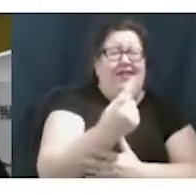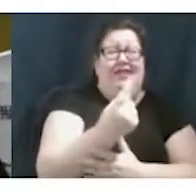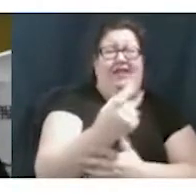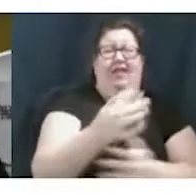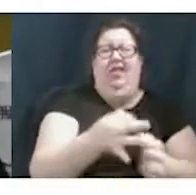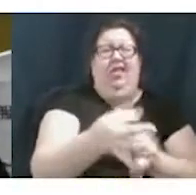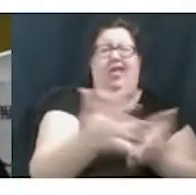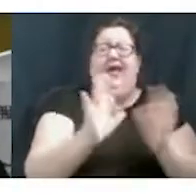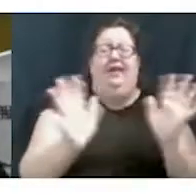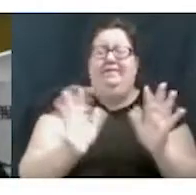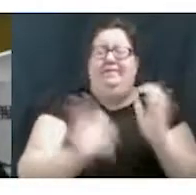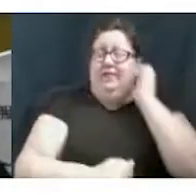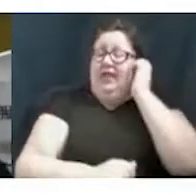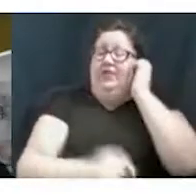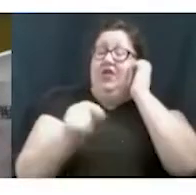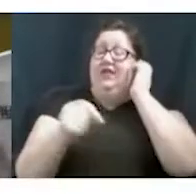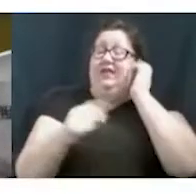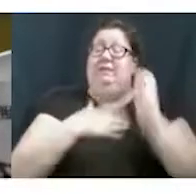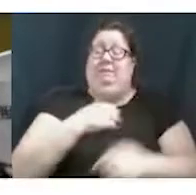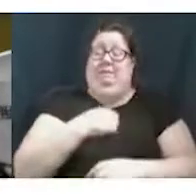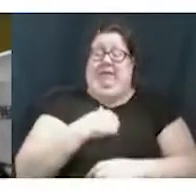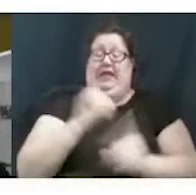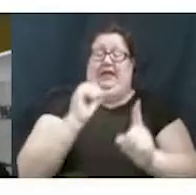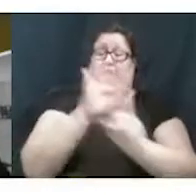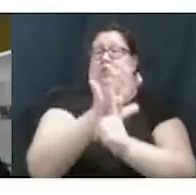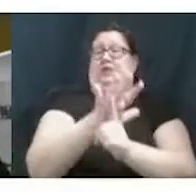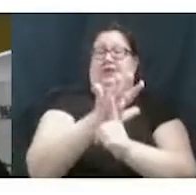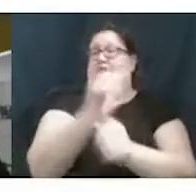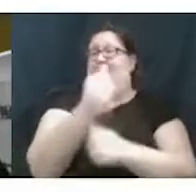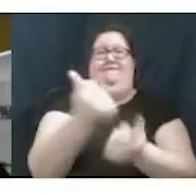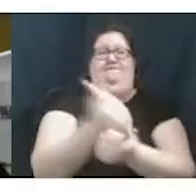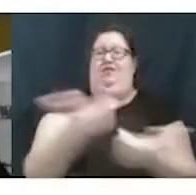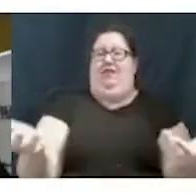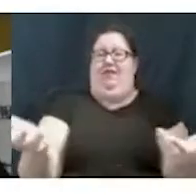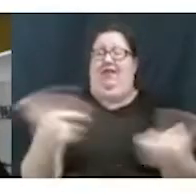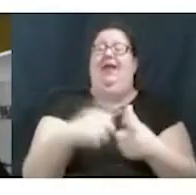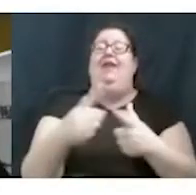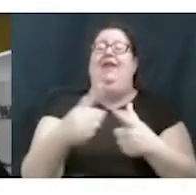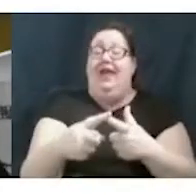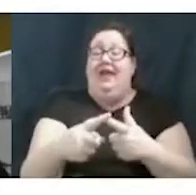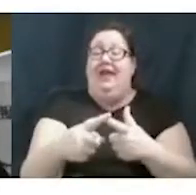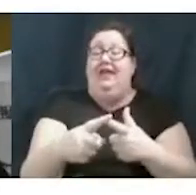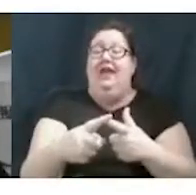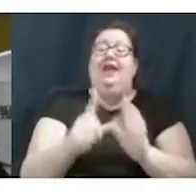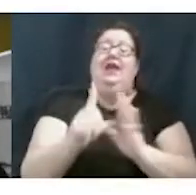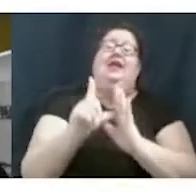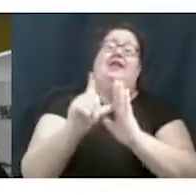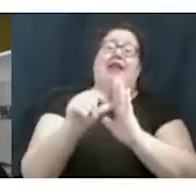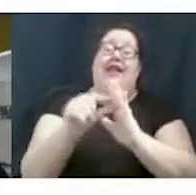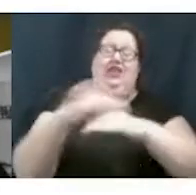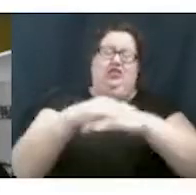So this was me exposing them to everything. And then I'm going to come back and I'm going to do a deeper dive into all of